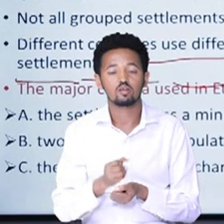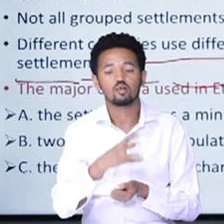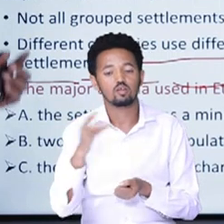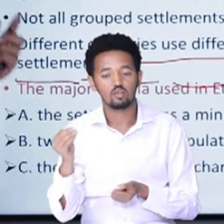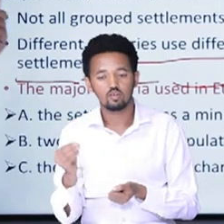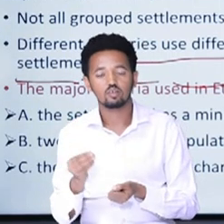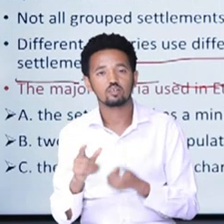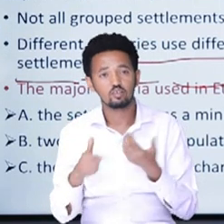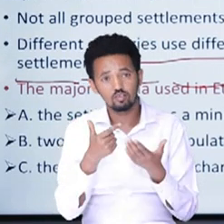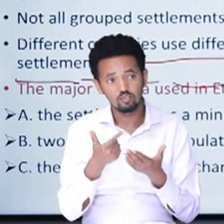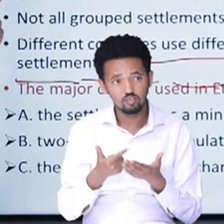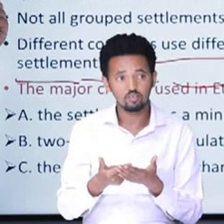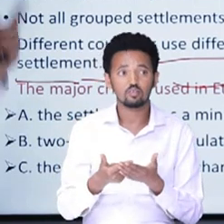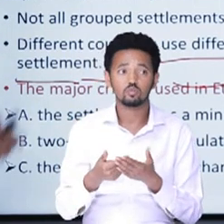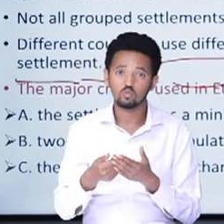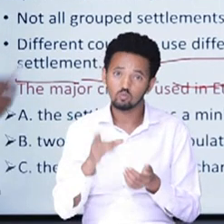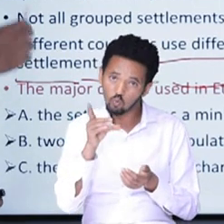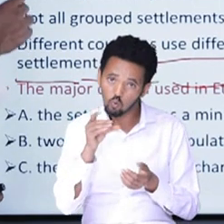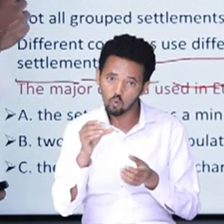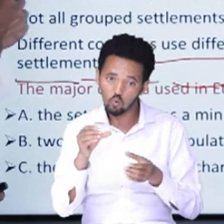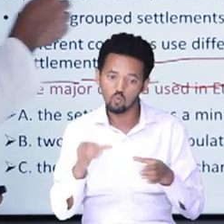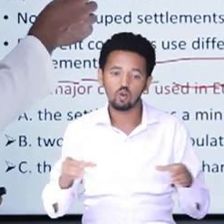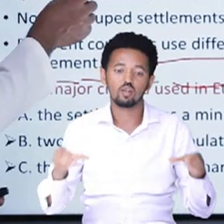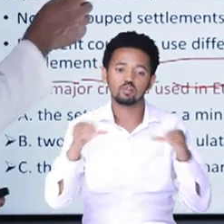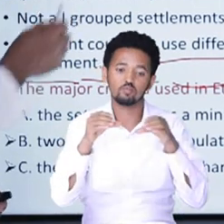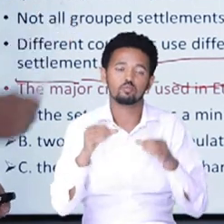And it's attributed to colonialism.